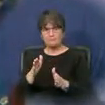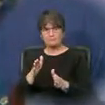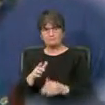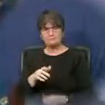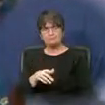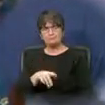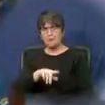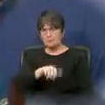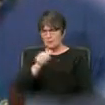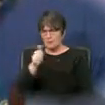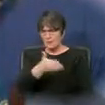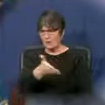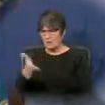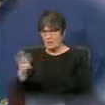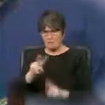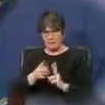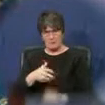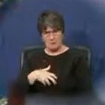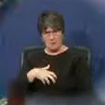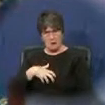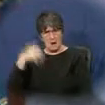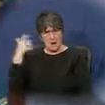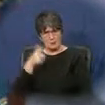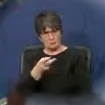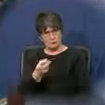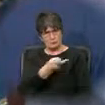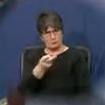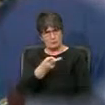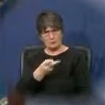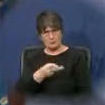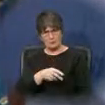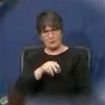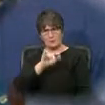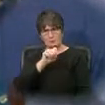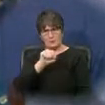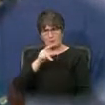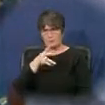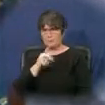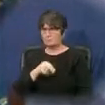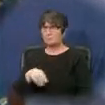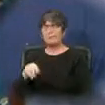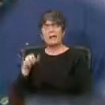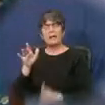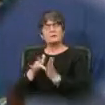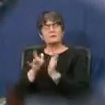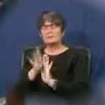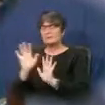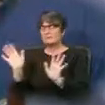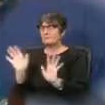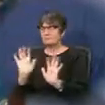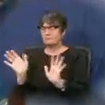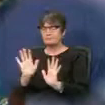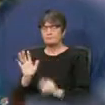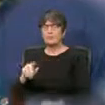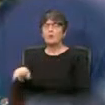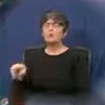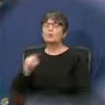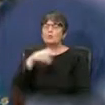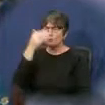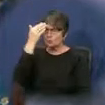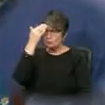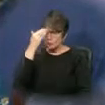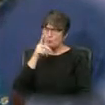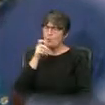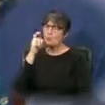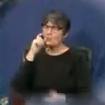other ten heard this, they became indignant at James and John. Jesus summoned them and said to them, "You know that those who